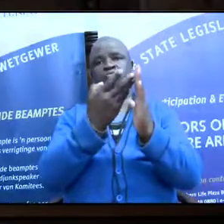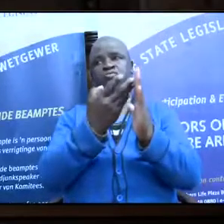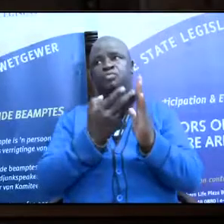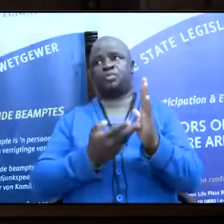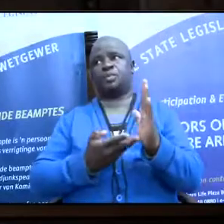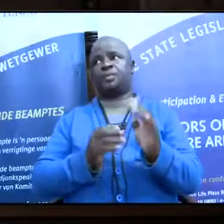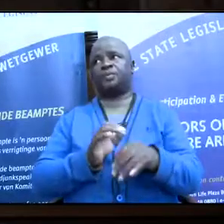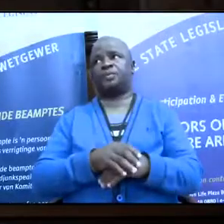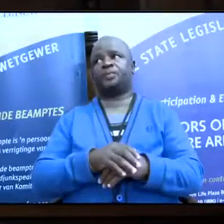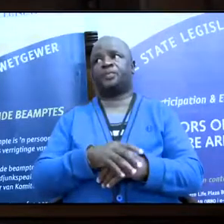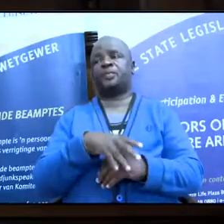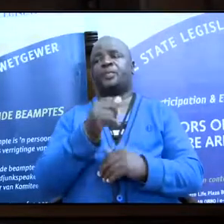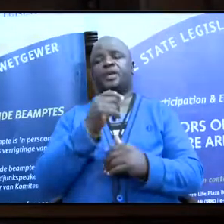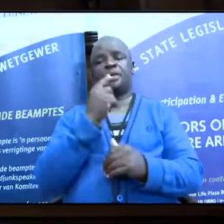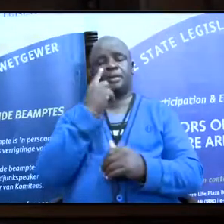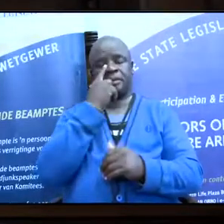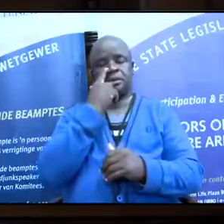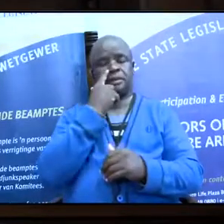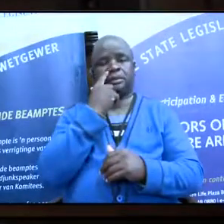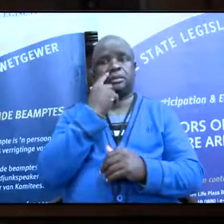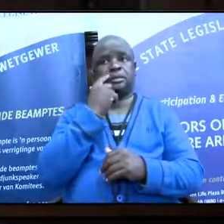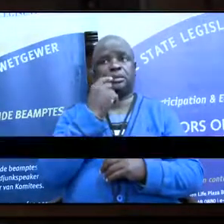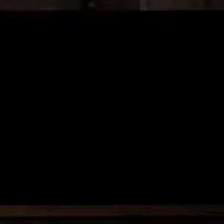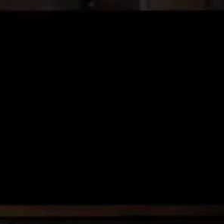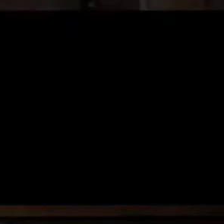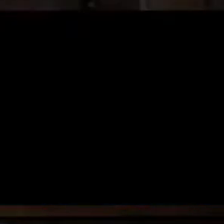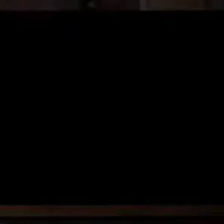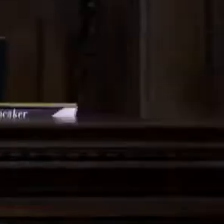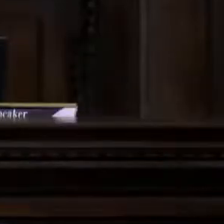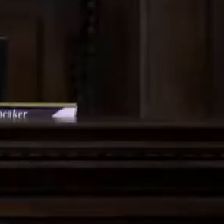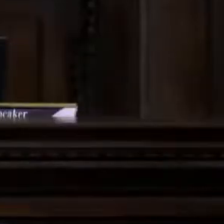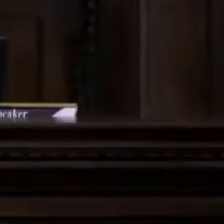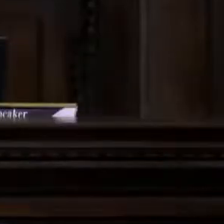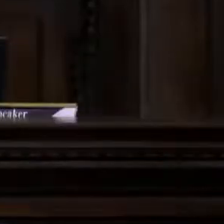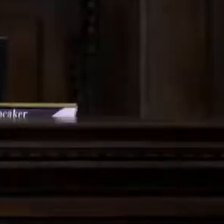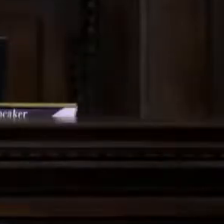um we will be allowing the